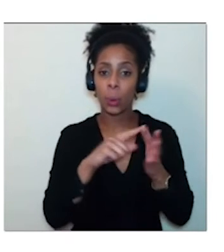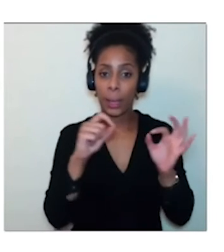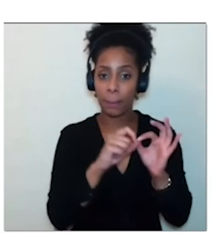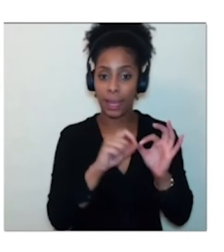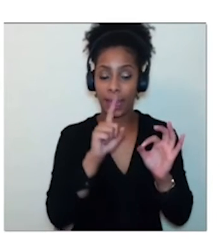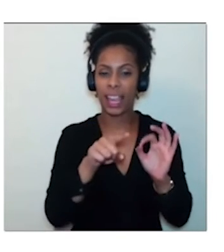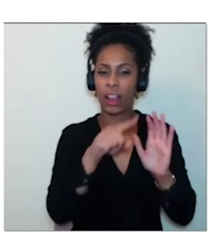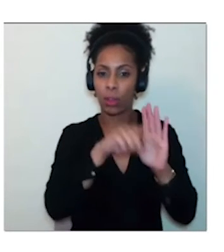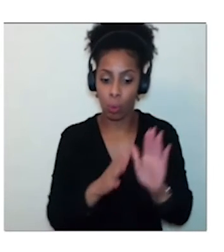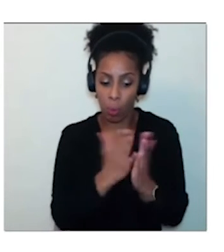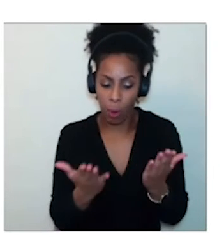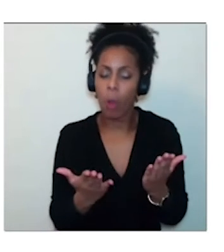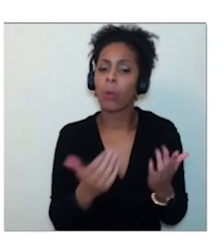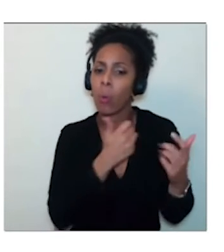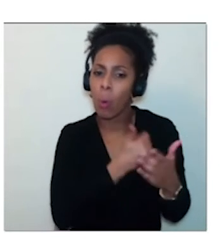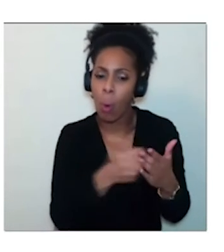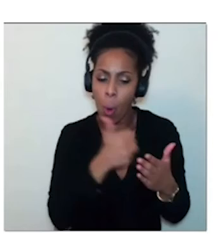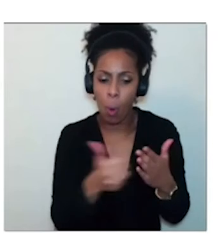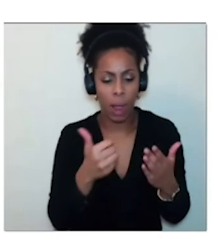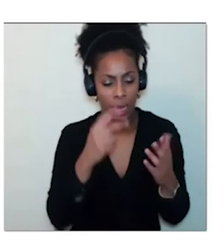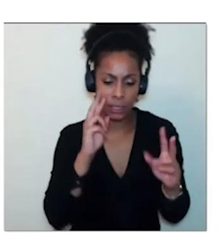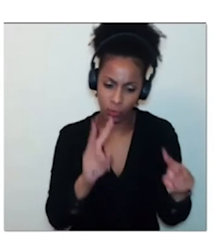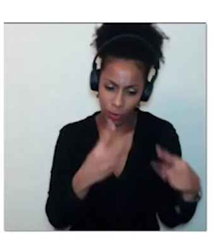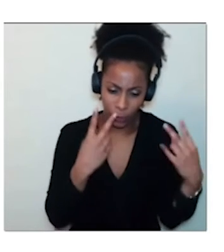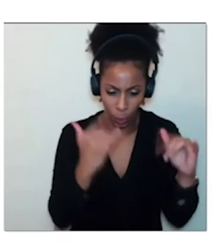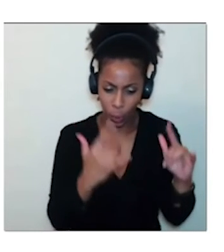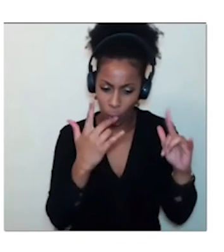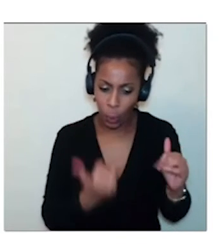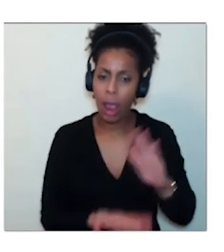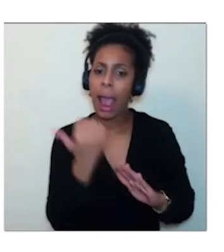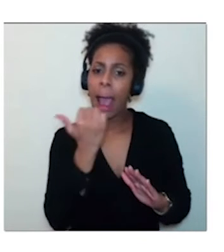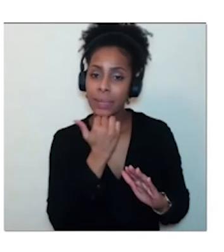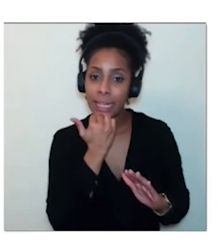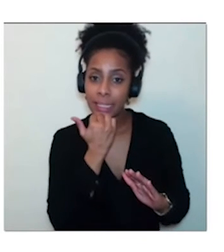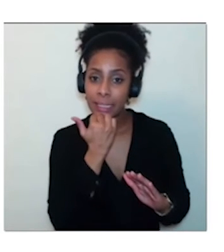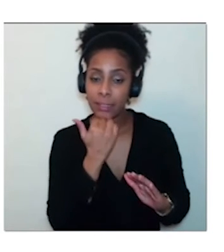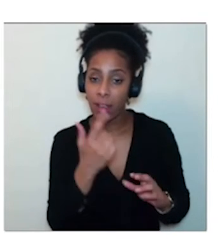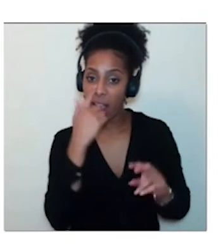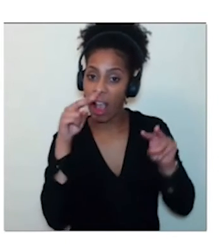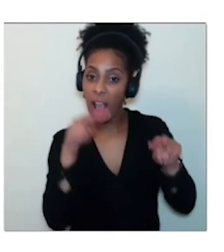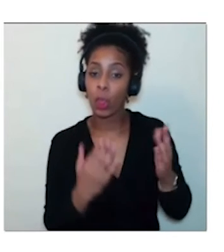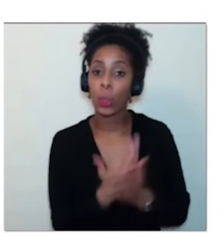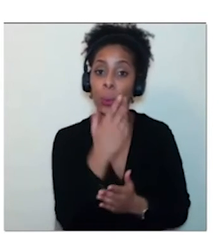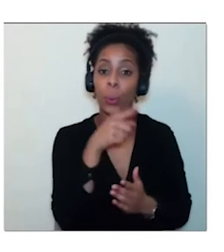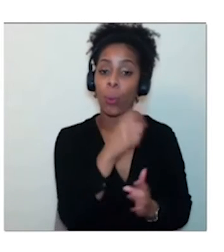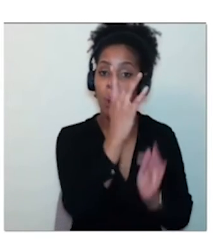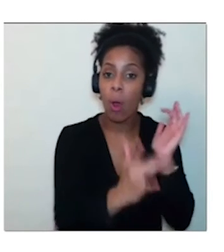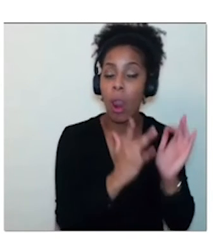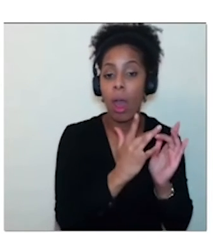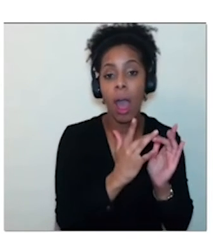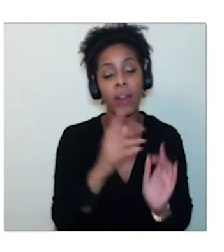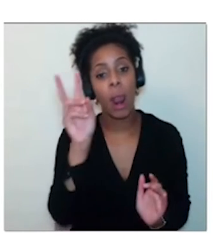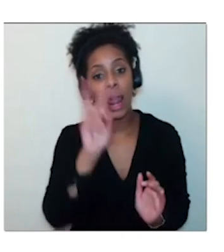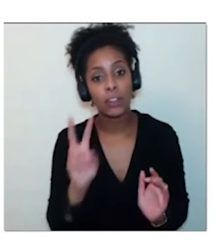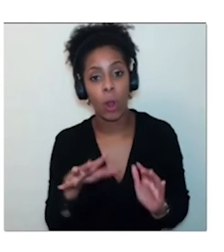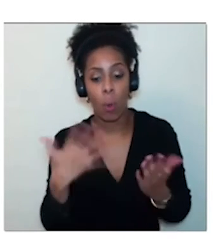updated. It is available as a print, online electronic or Braille document, the latter running to several volumes.